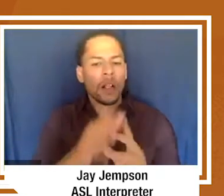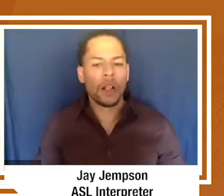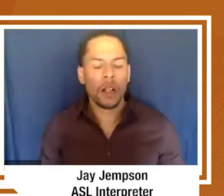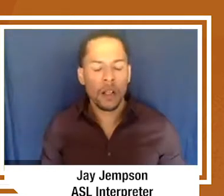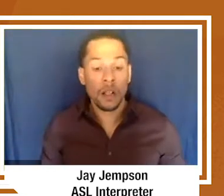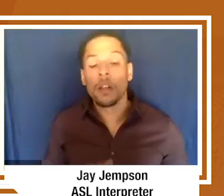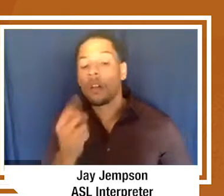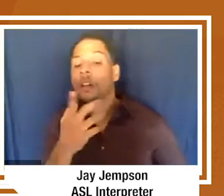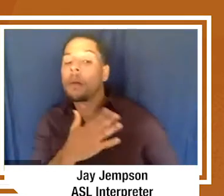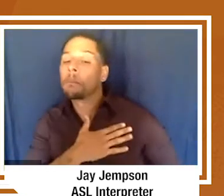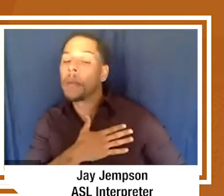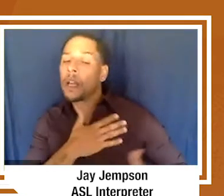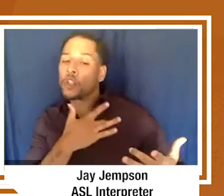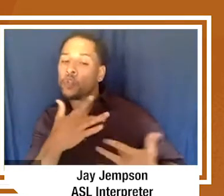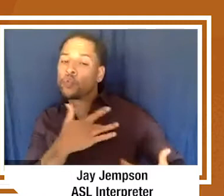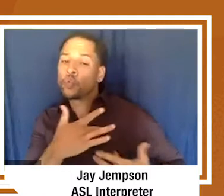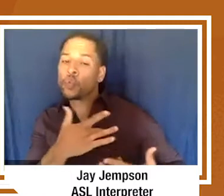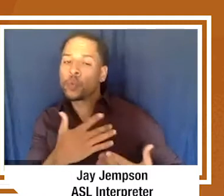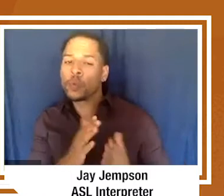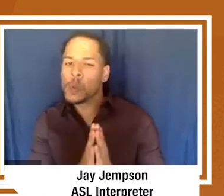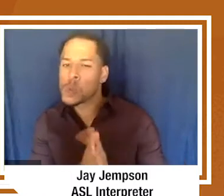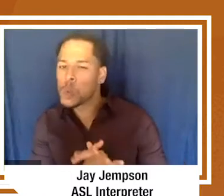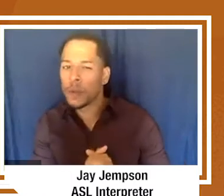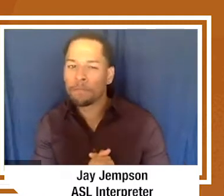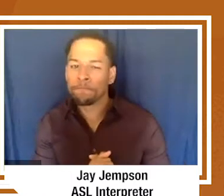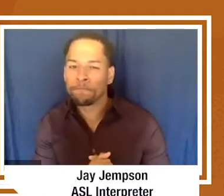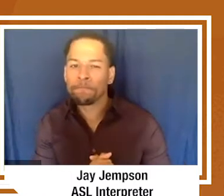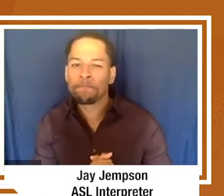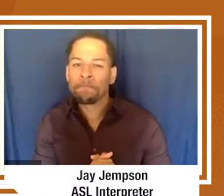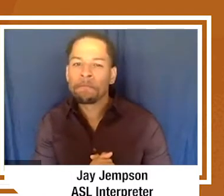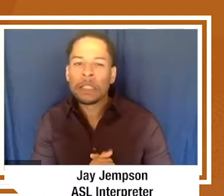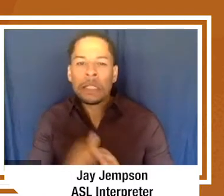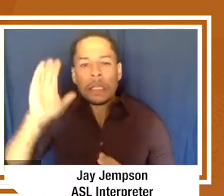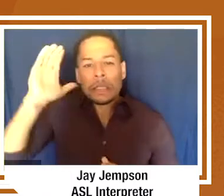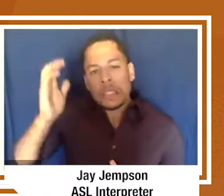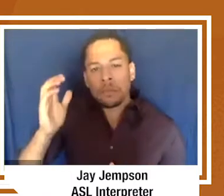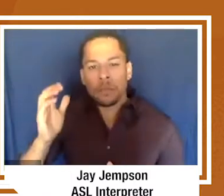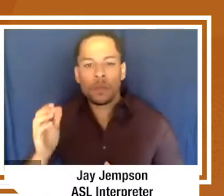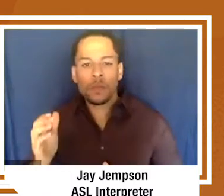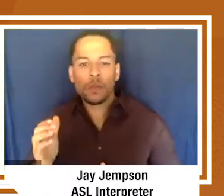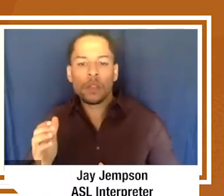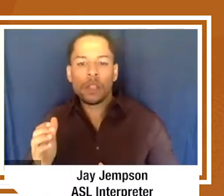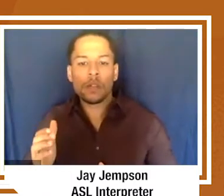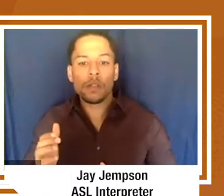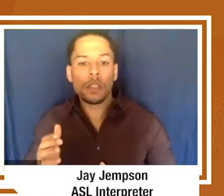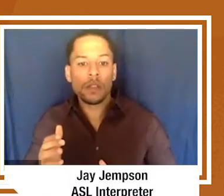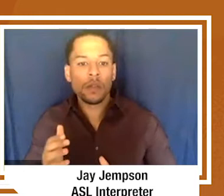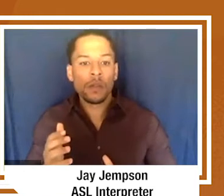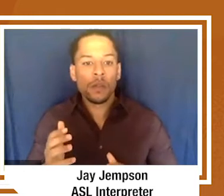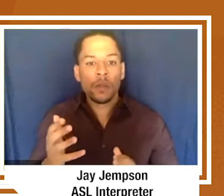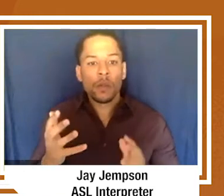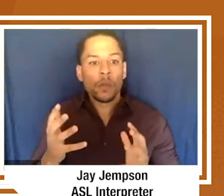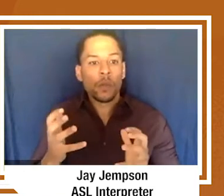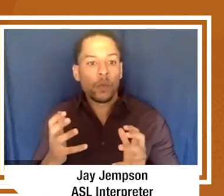about is there is this momentum to rush back to